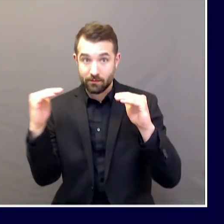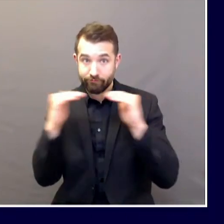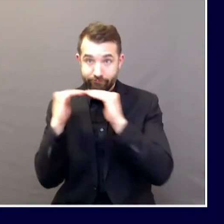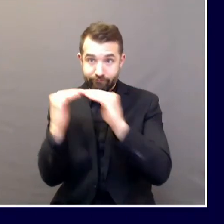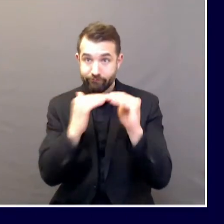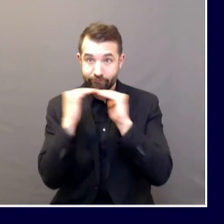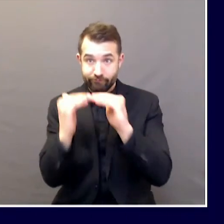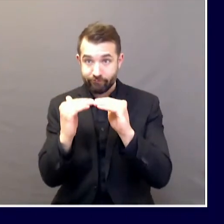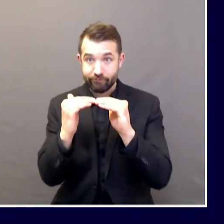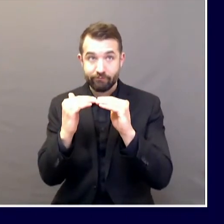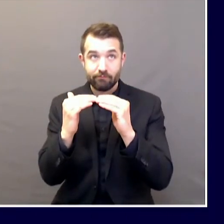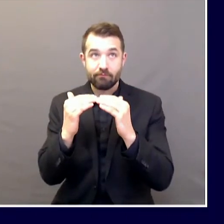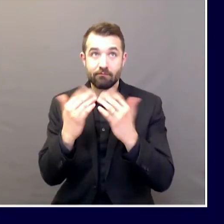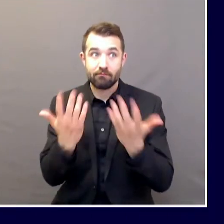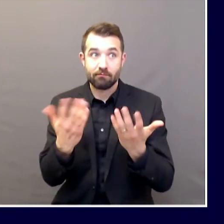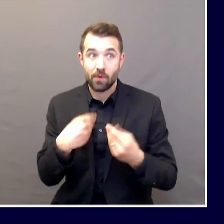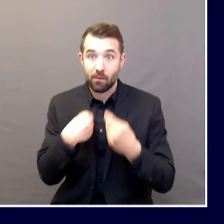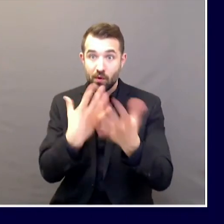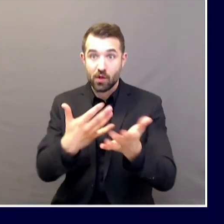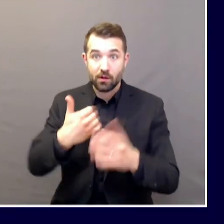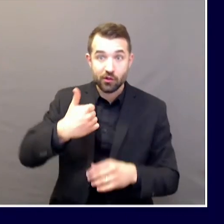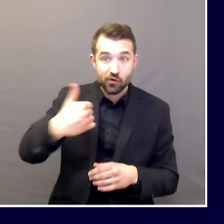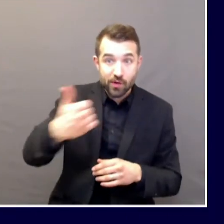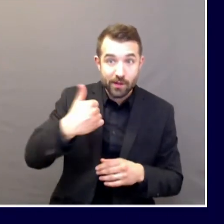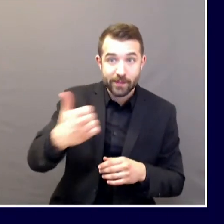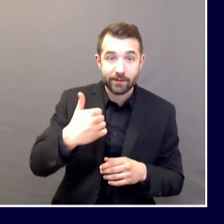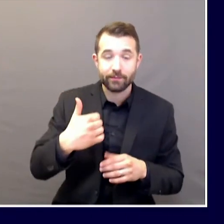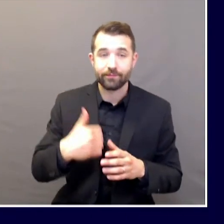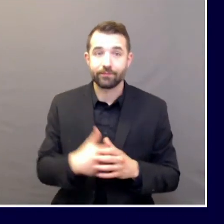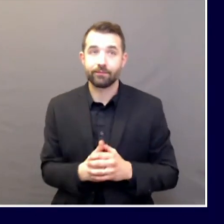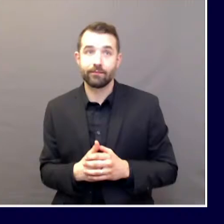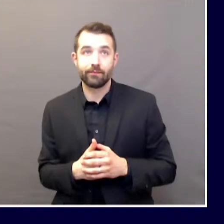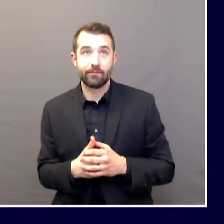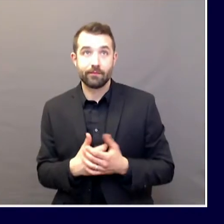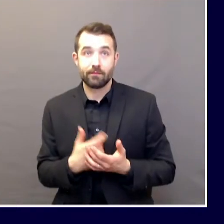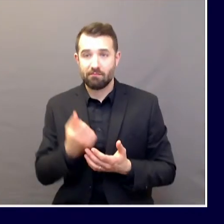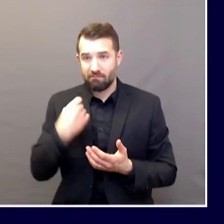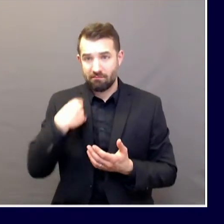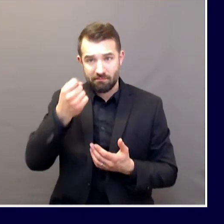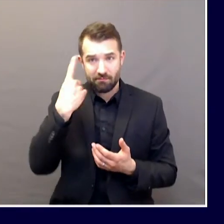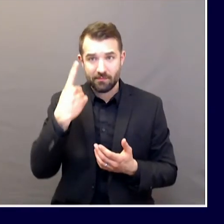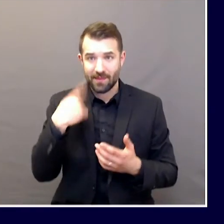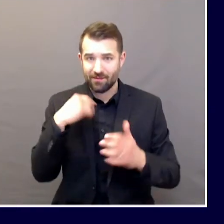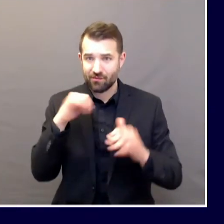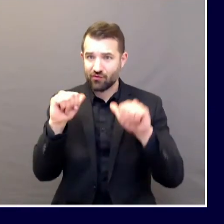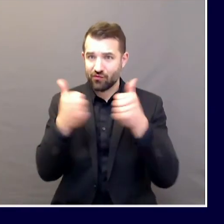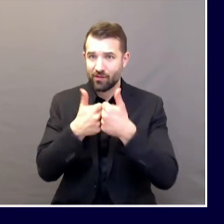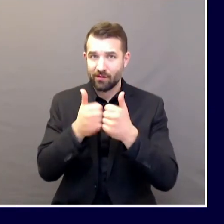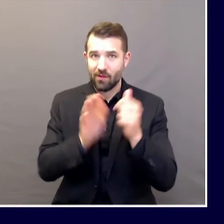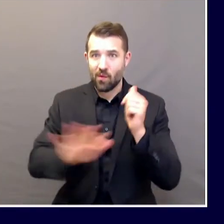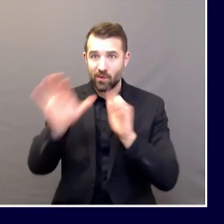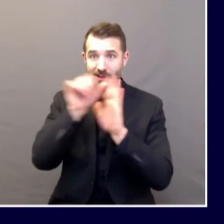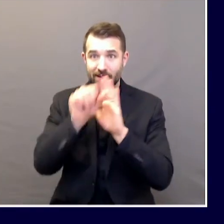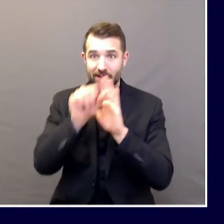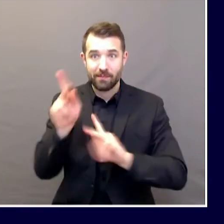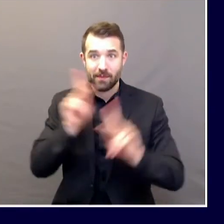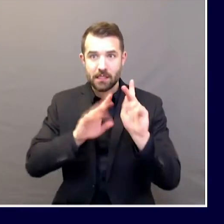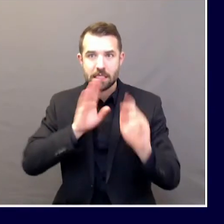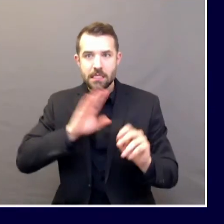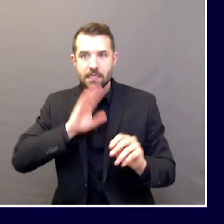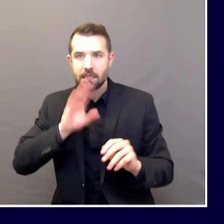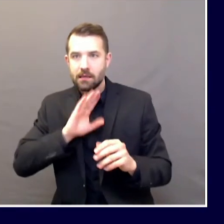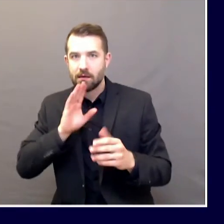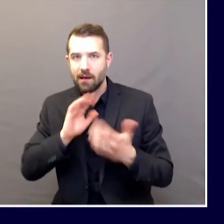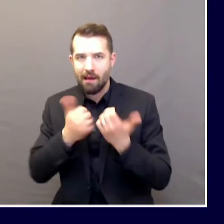get a ride there. Transportation remains a challenge across the state for so many people. So partly